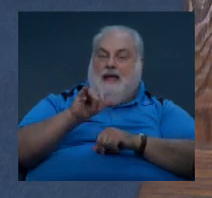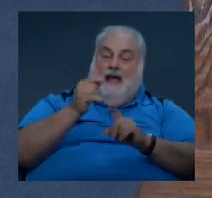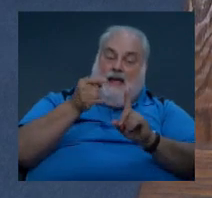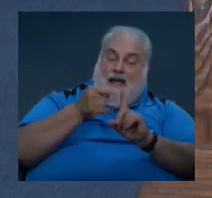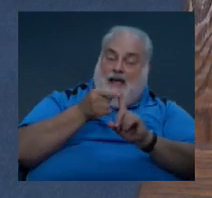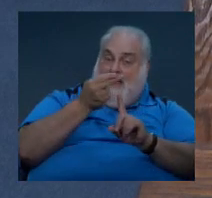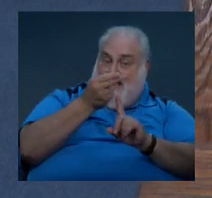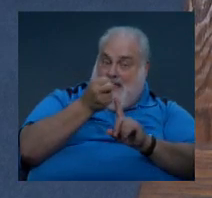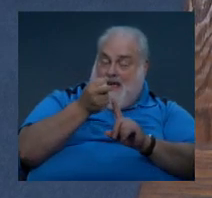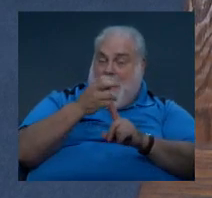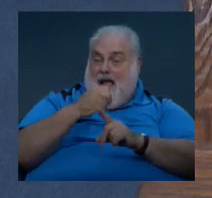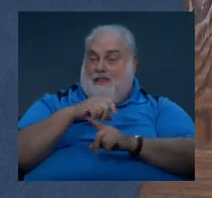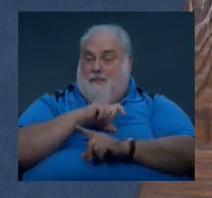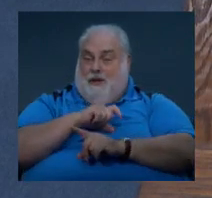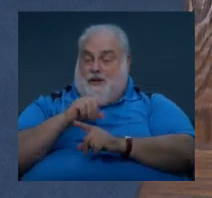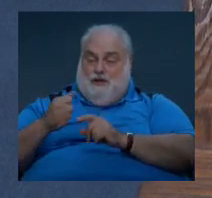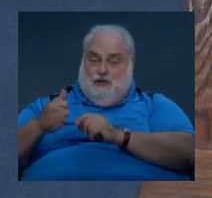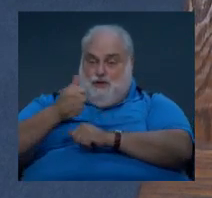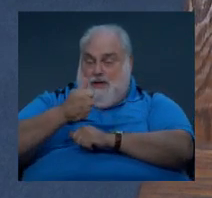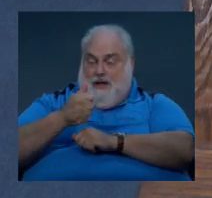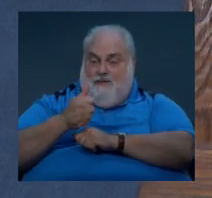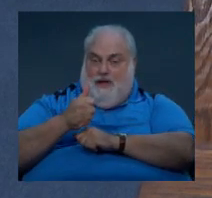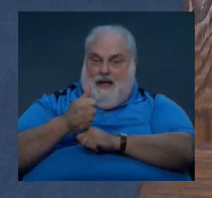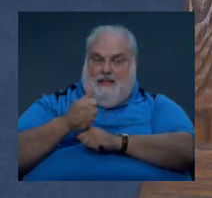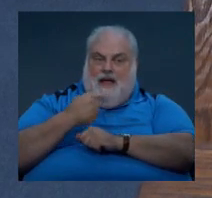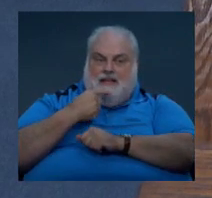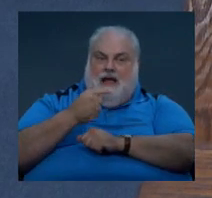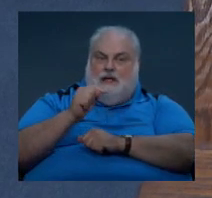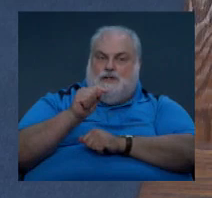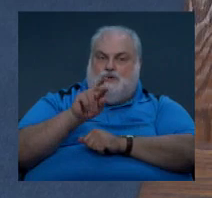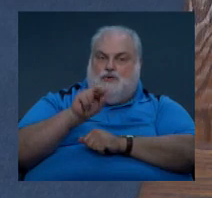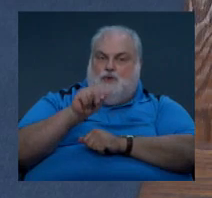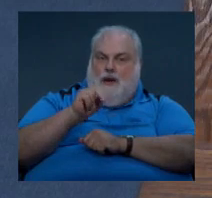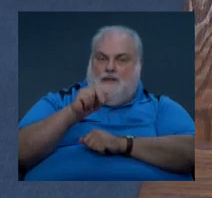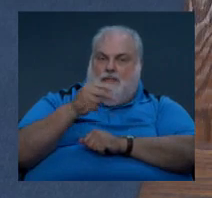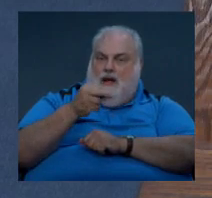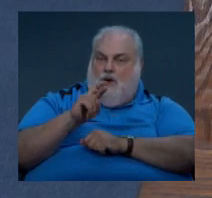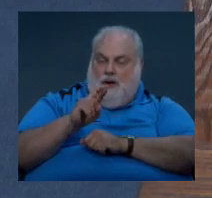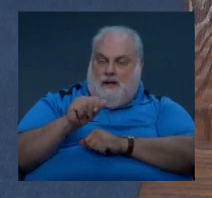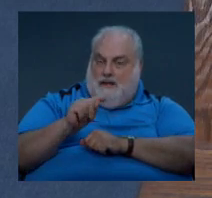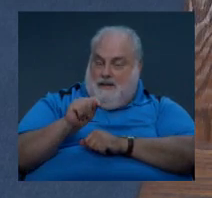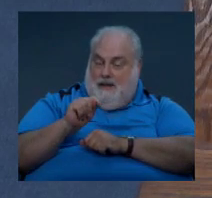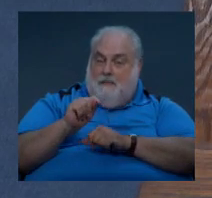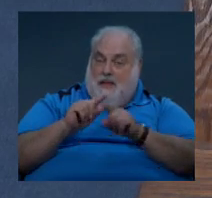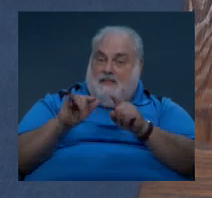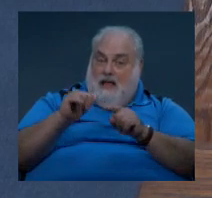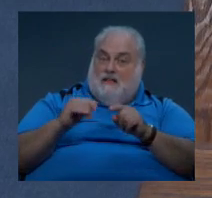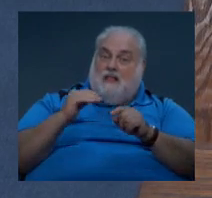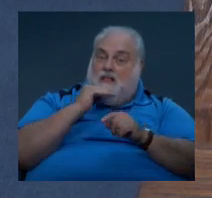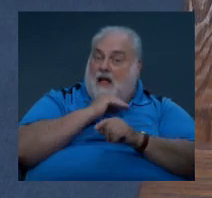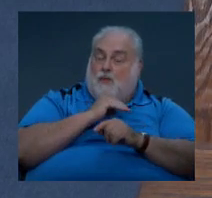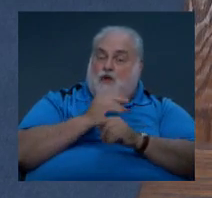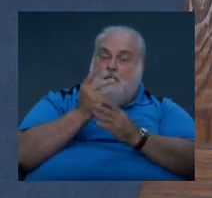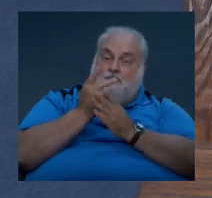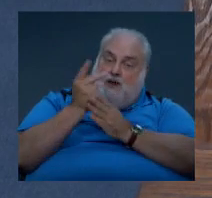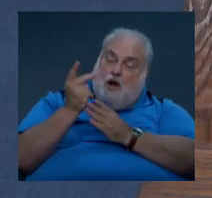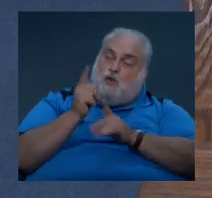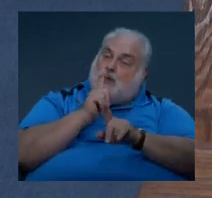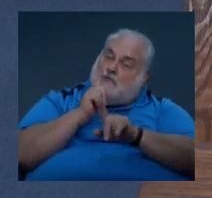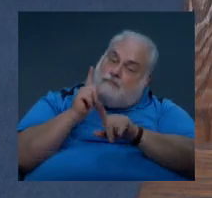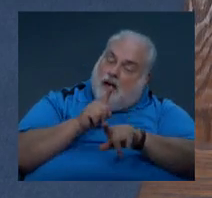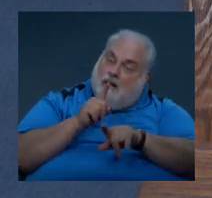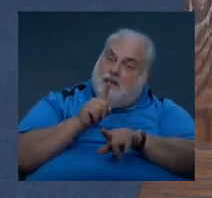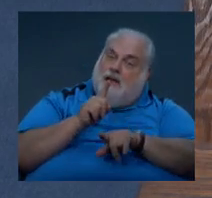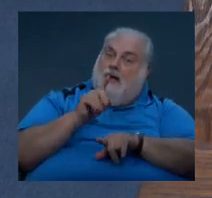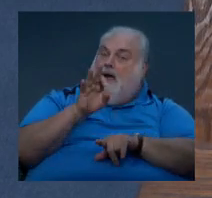well, they're transparent, and that's a lie. When you fail to respond to the Freedom of Information request and you